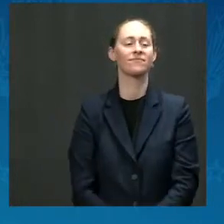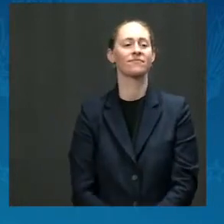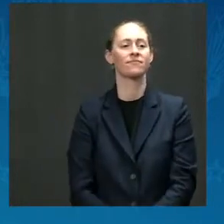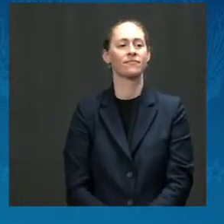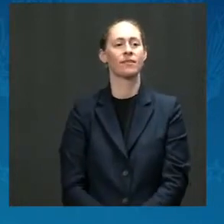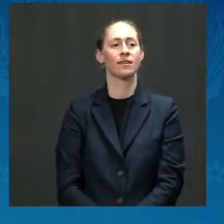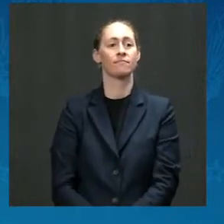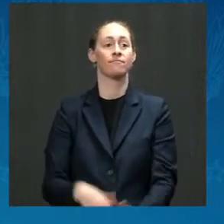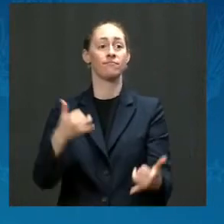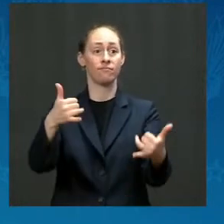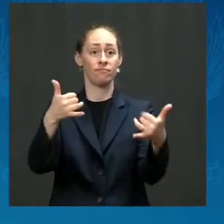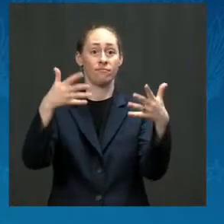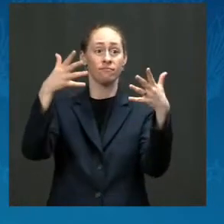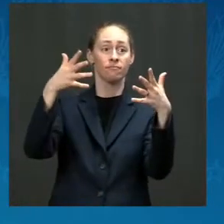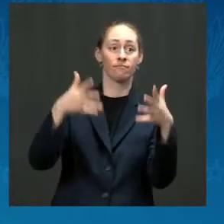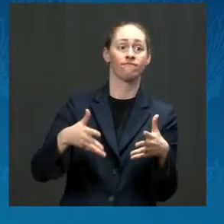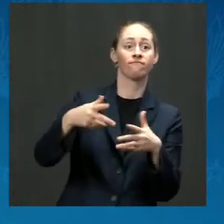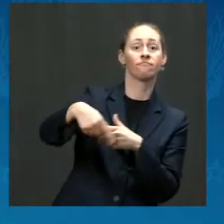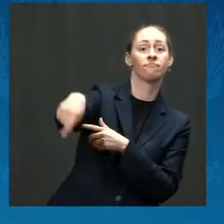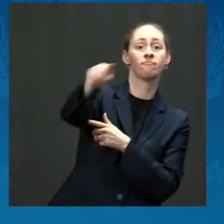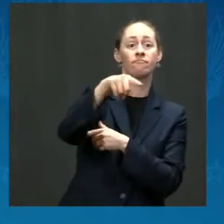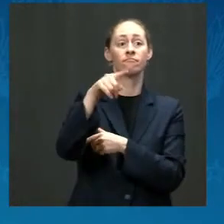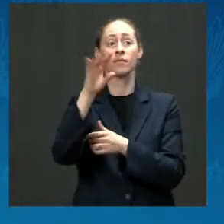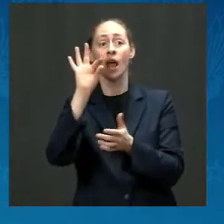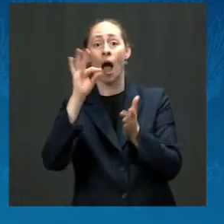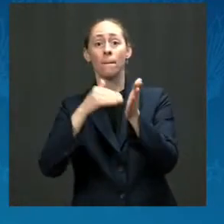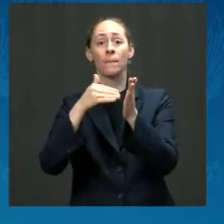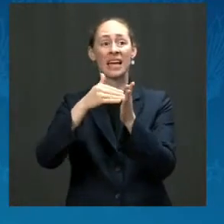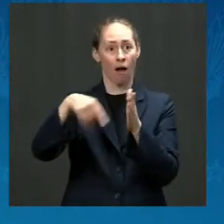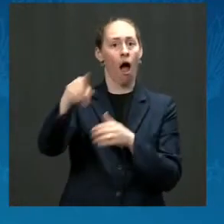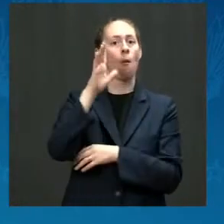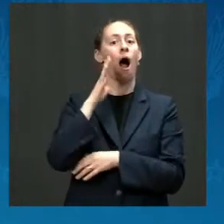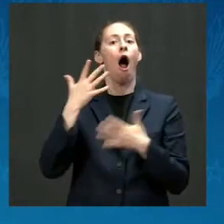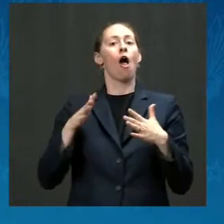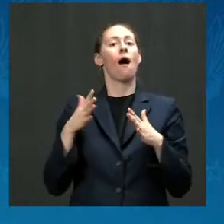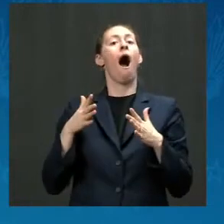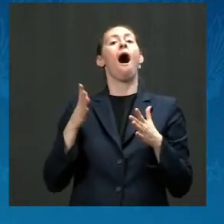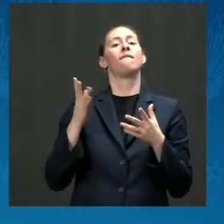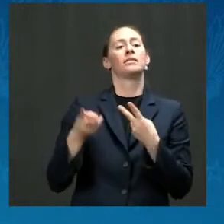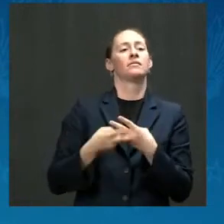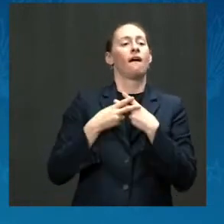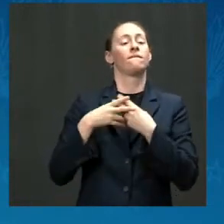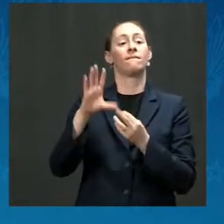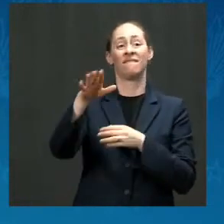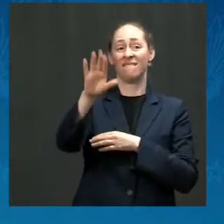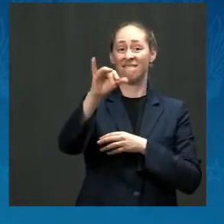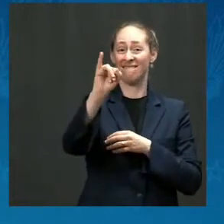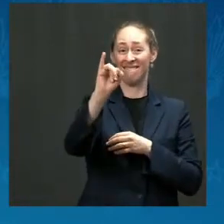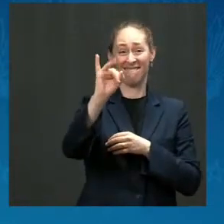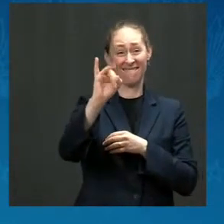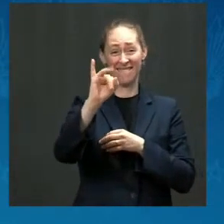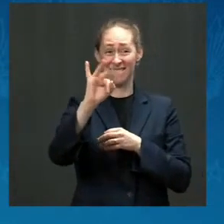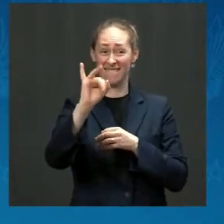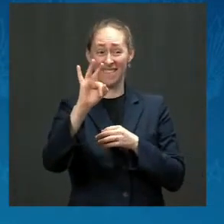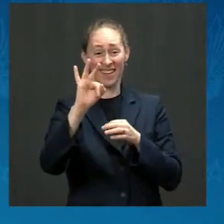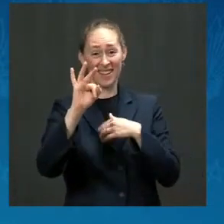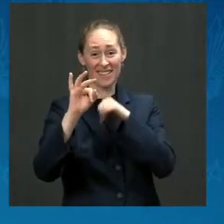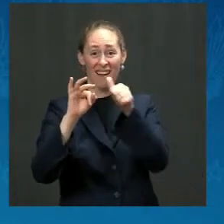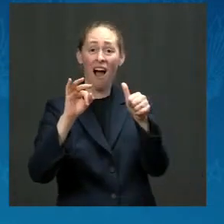money will keep saving money. But if we do not extend these tax cuts, people will lose